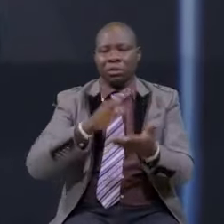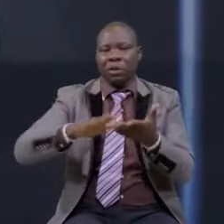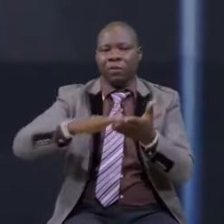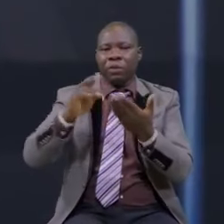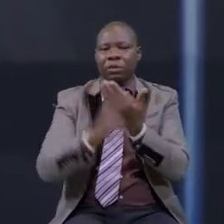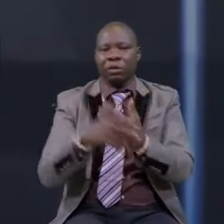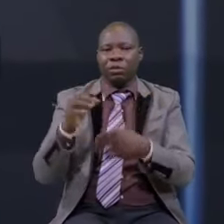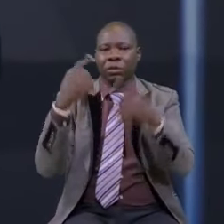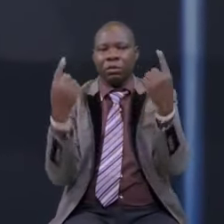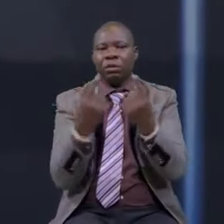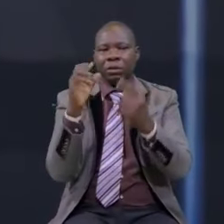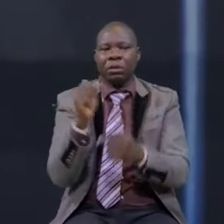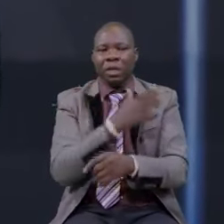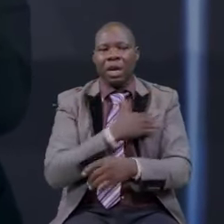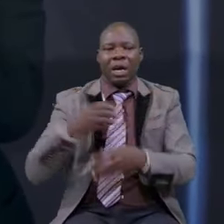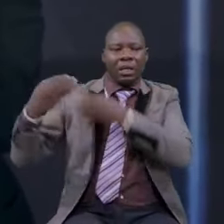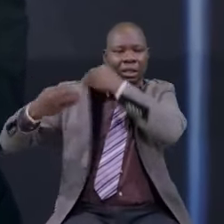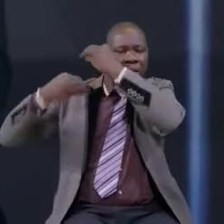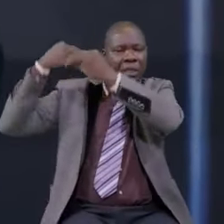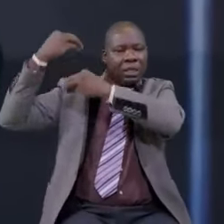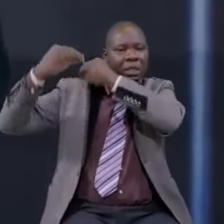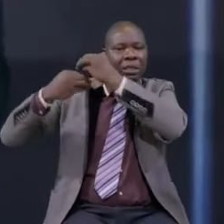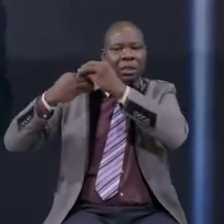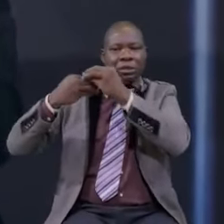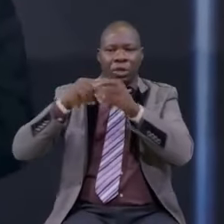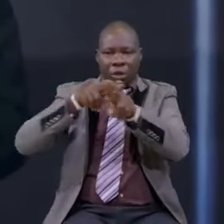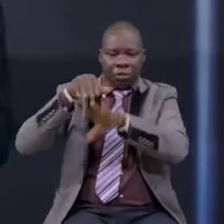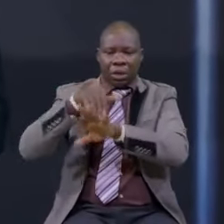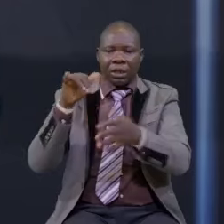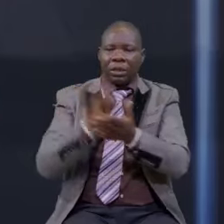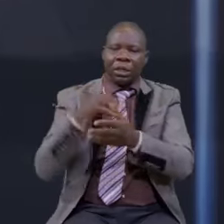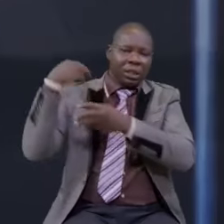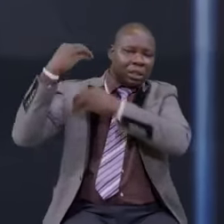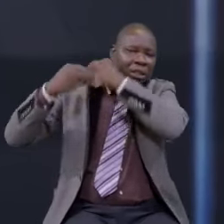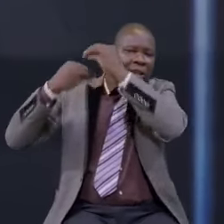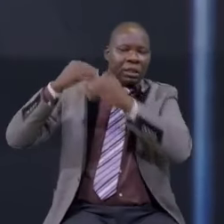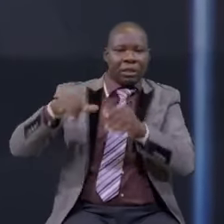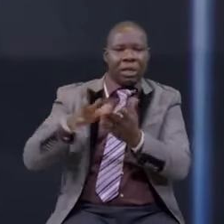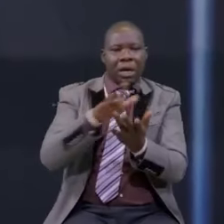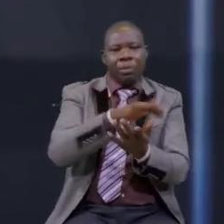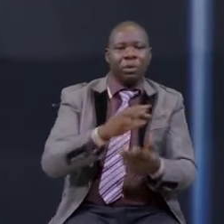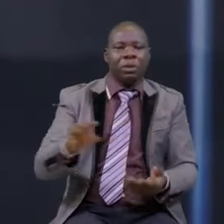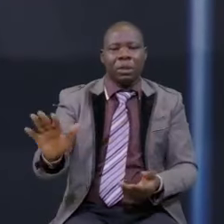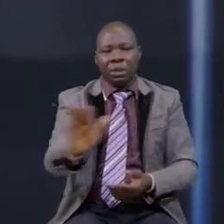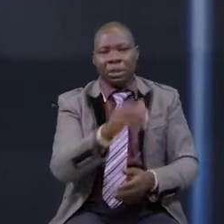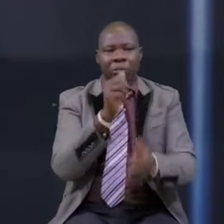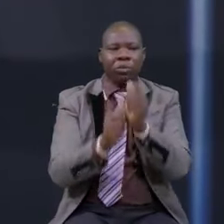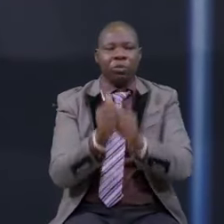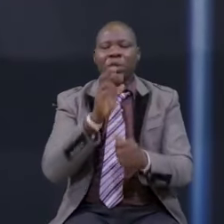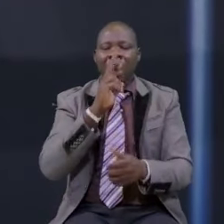of sins and inheritance. Look at that, inheritance among them which